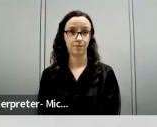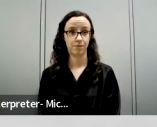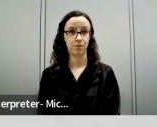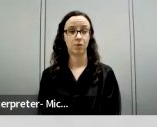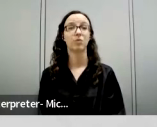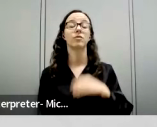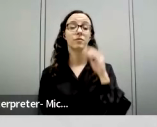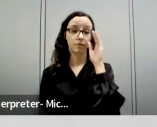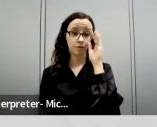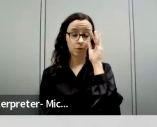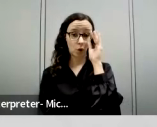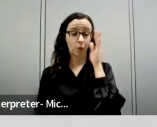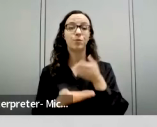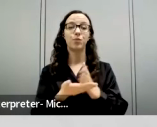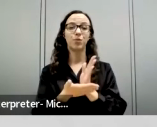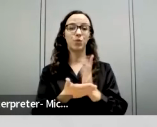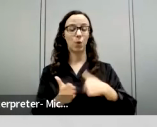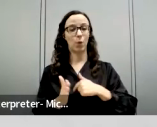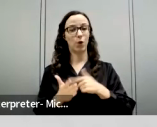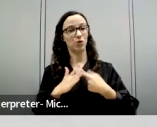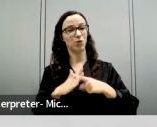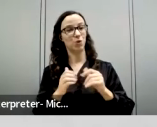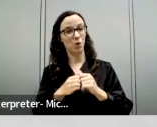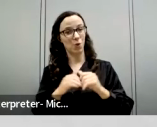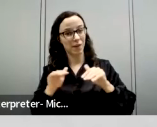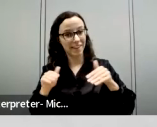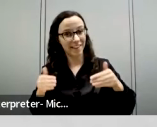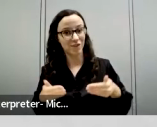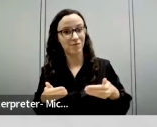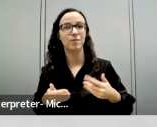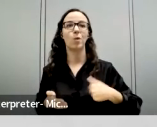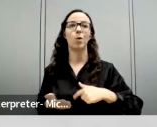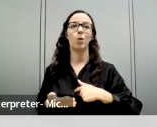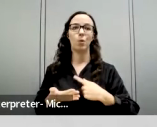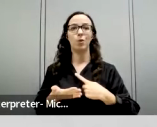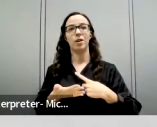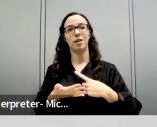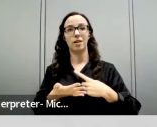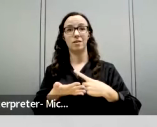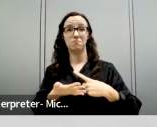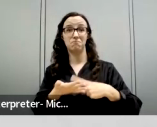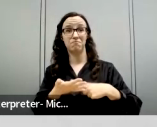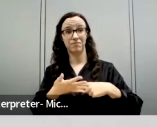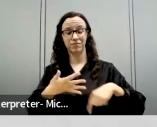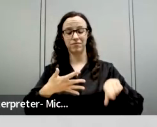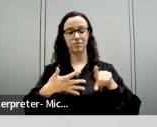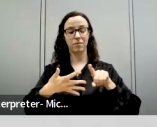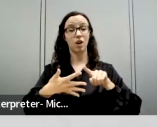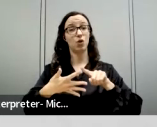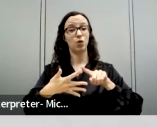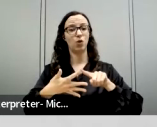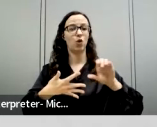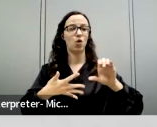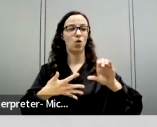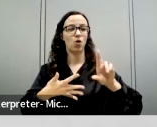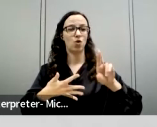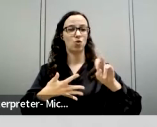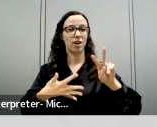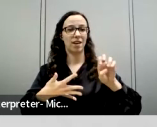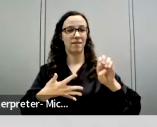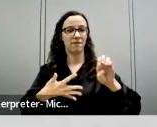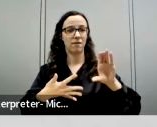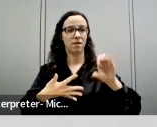All right, so we're going to start with a little introduction. We'll talk a little bit about Creative Commons licensing. It's kind of